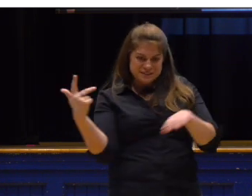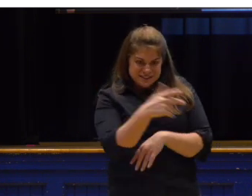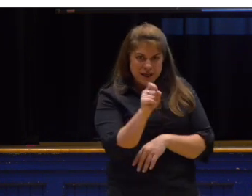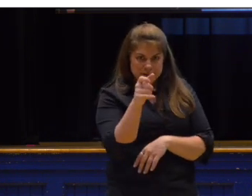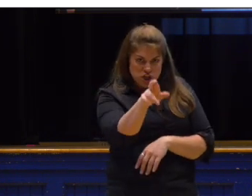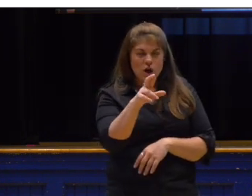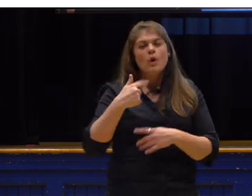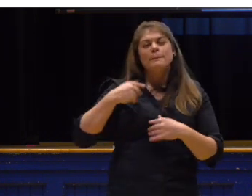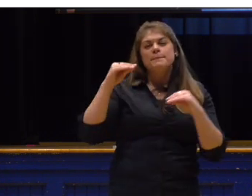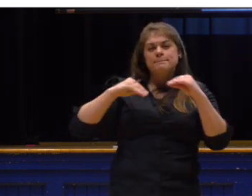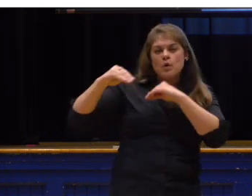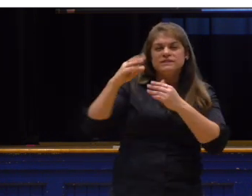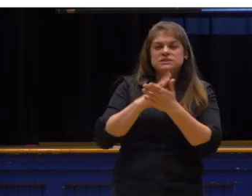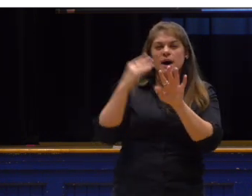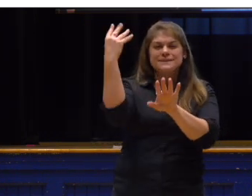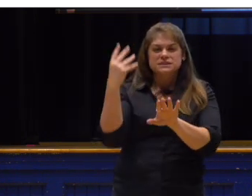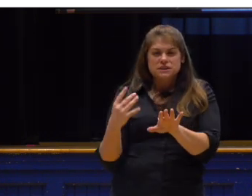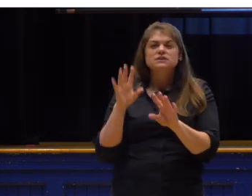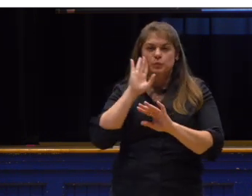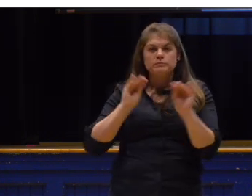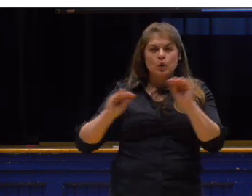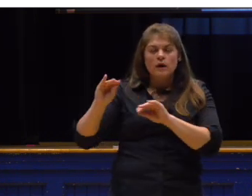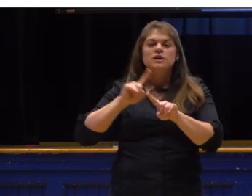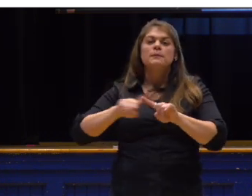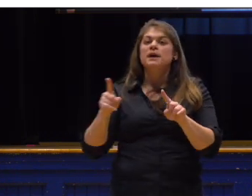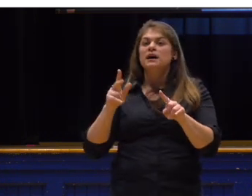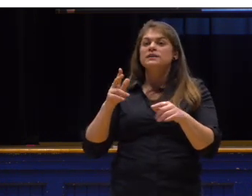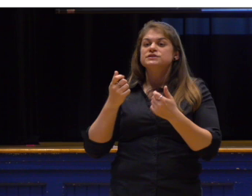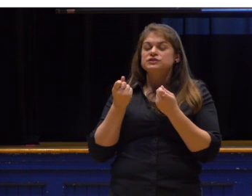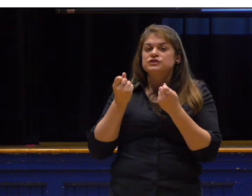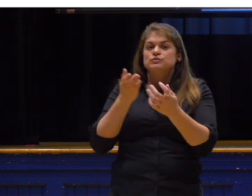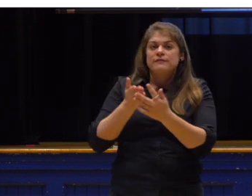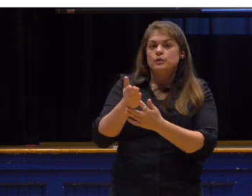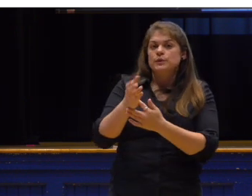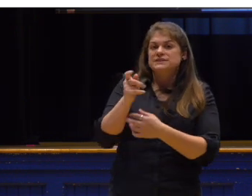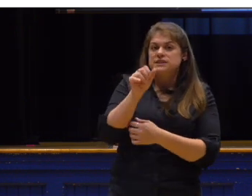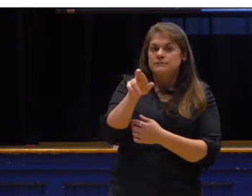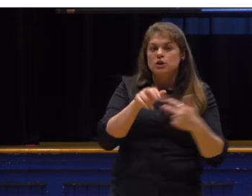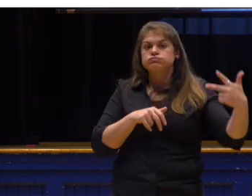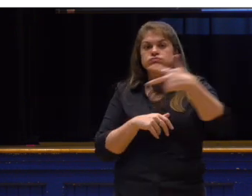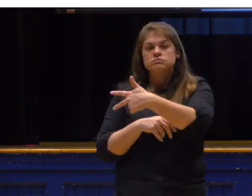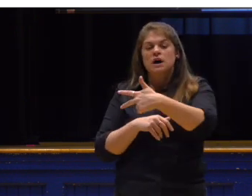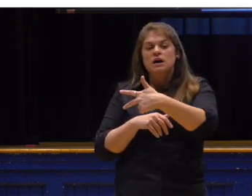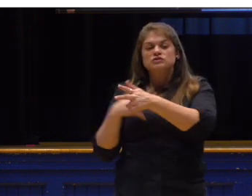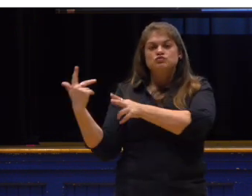of traffic signals, but the drive-through on Sumner Avenue, in the end, is going to be very, very similar.